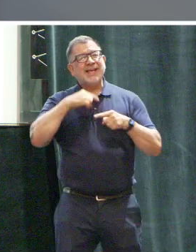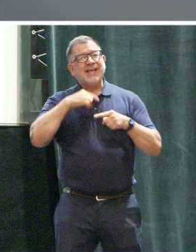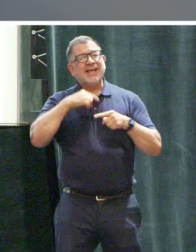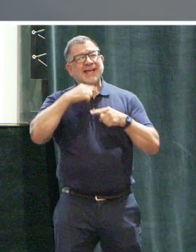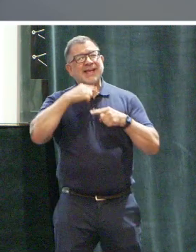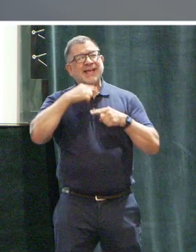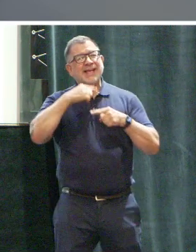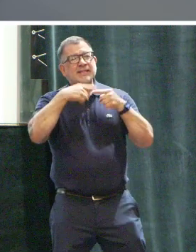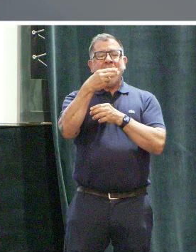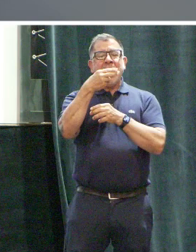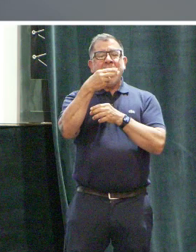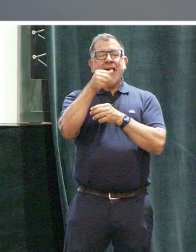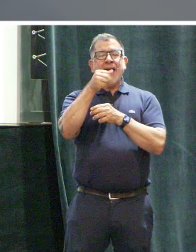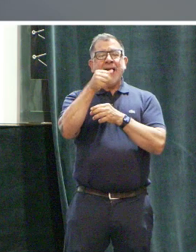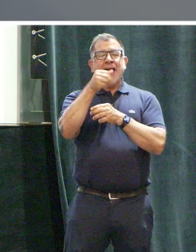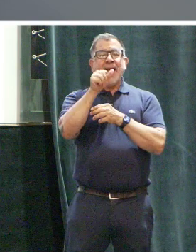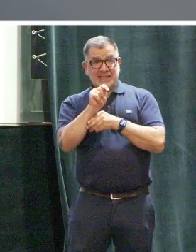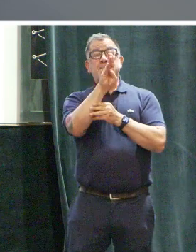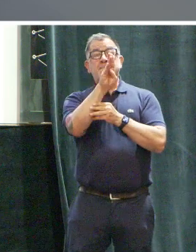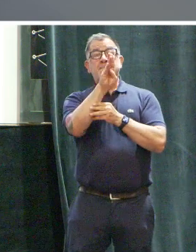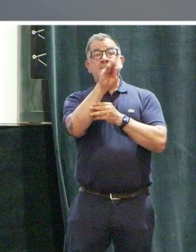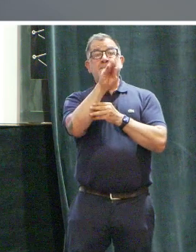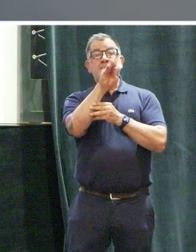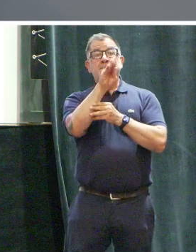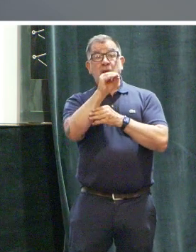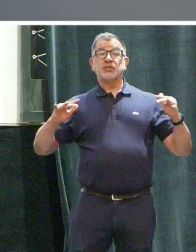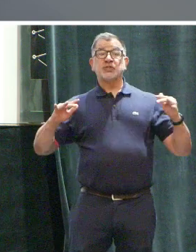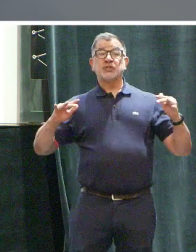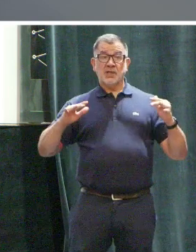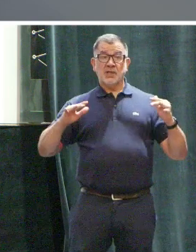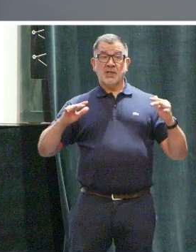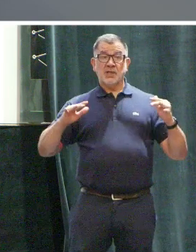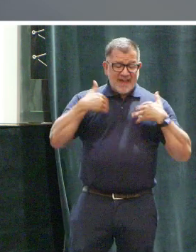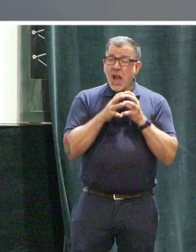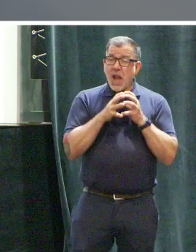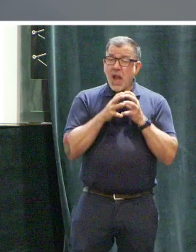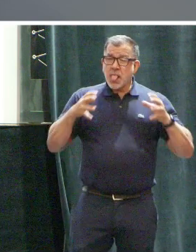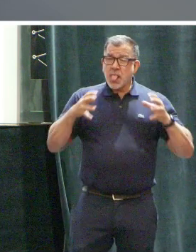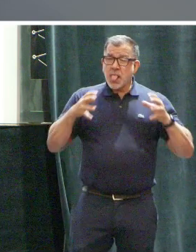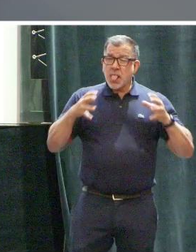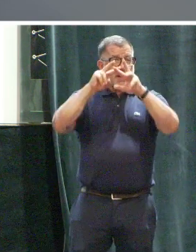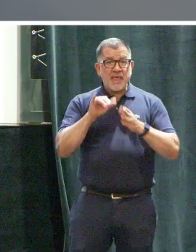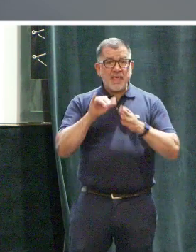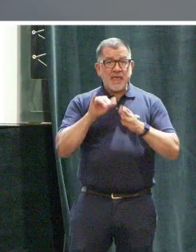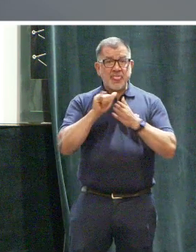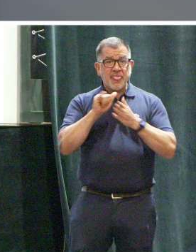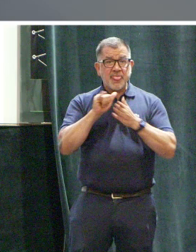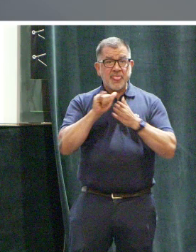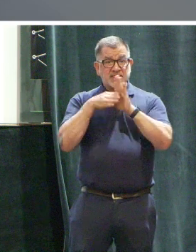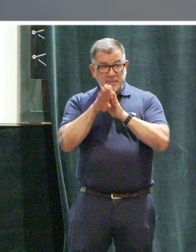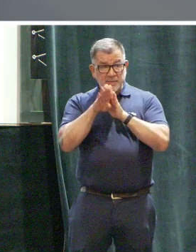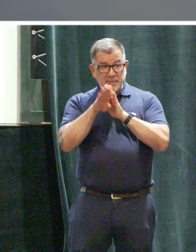biodiversity. And we're actually very fortunate to have a lot of data and analysis that BPCA has already developed that